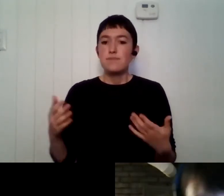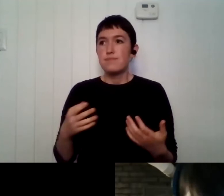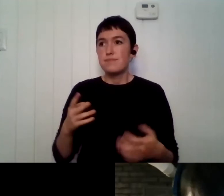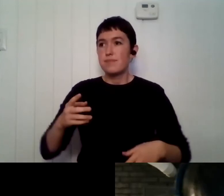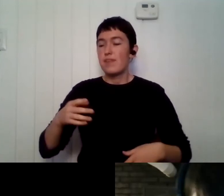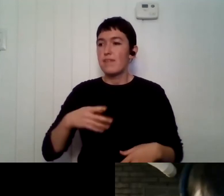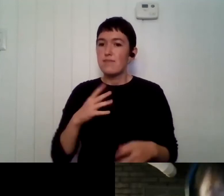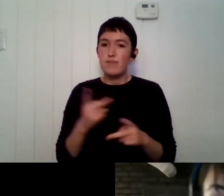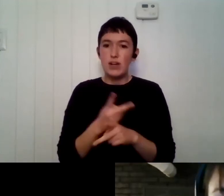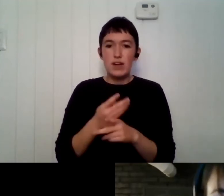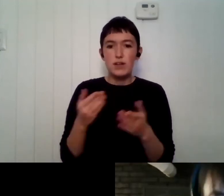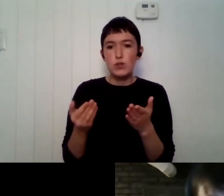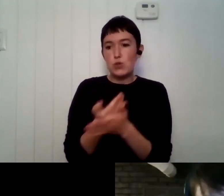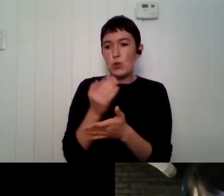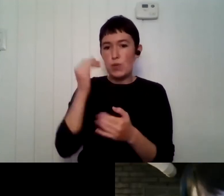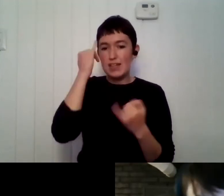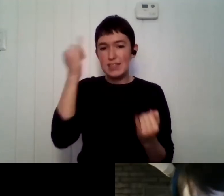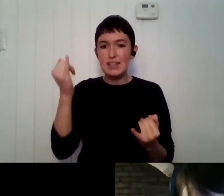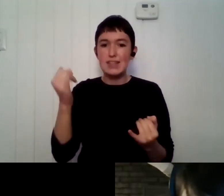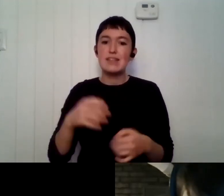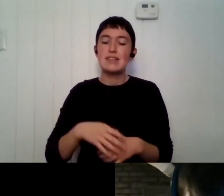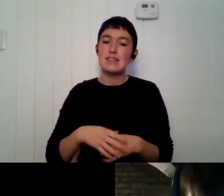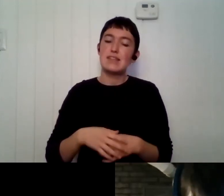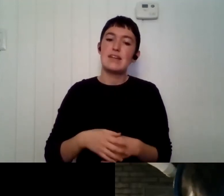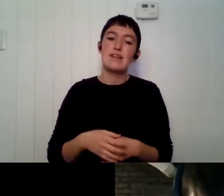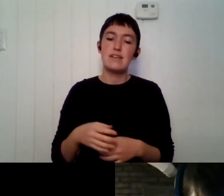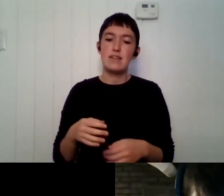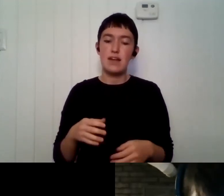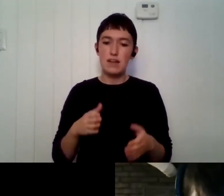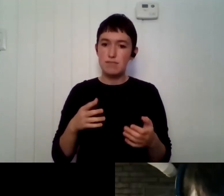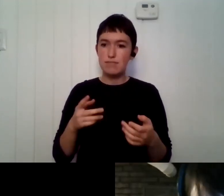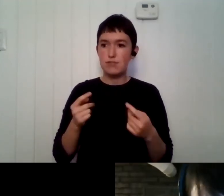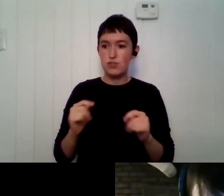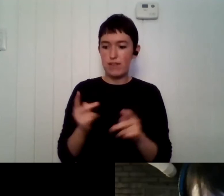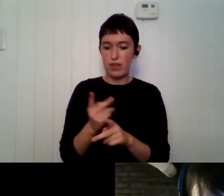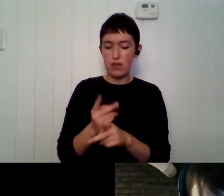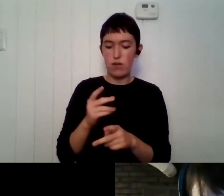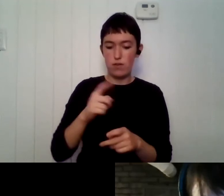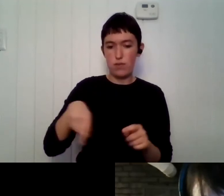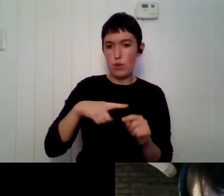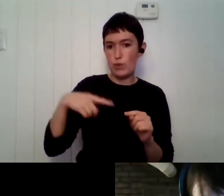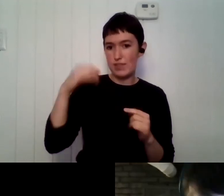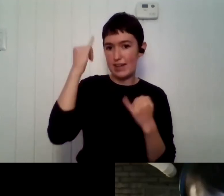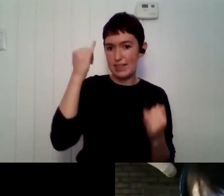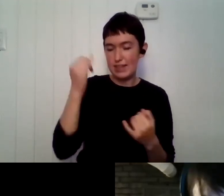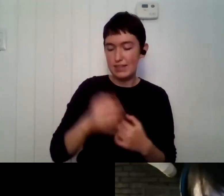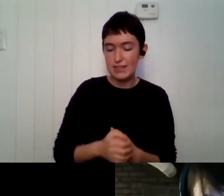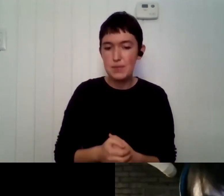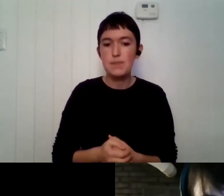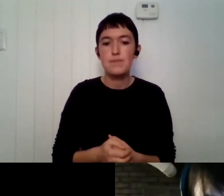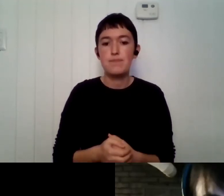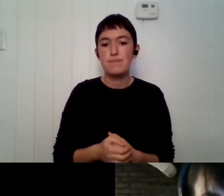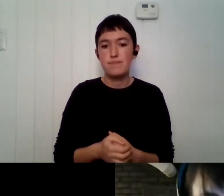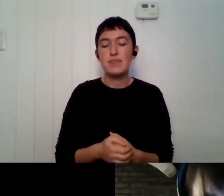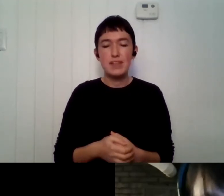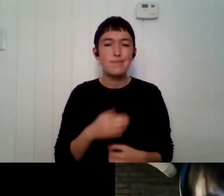the ideas that I'm really interested in pursuing right now. So that would be my favorite thing. My colleagues, I guess.